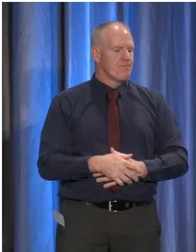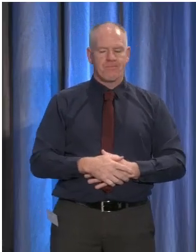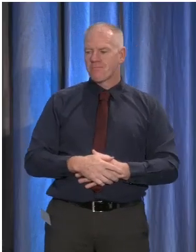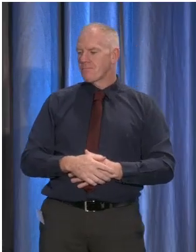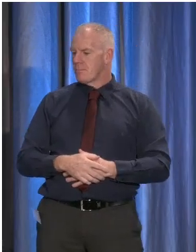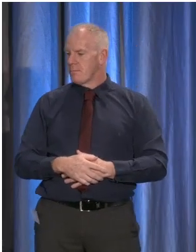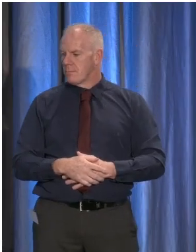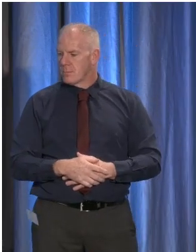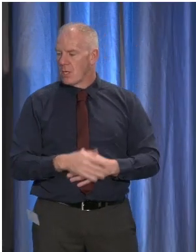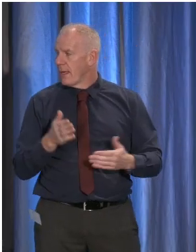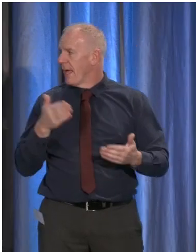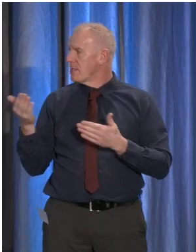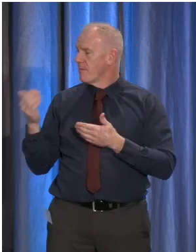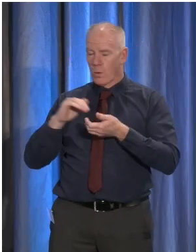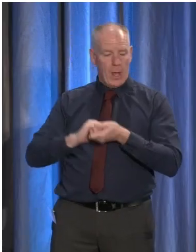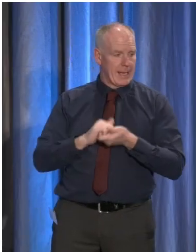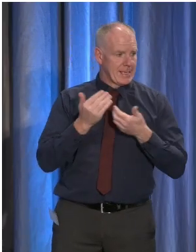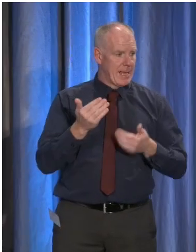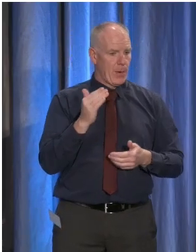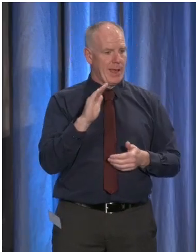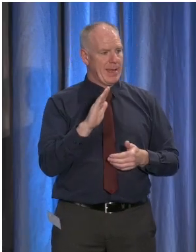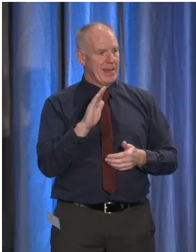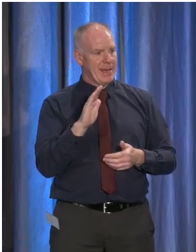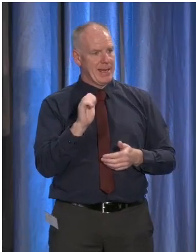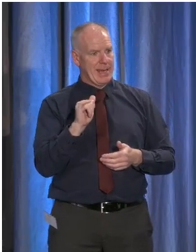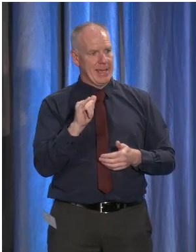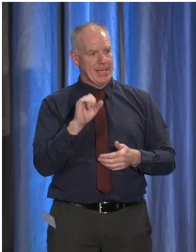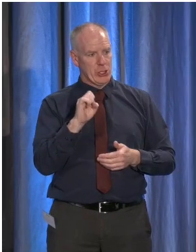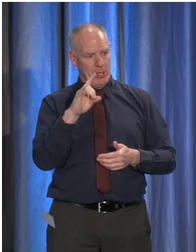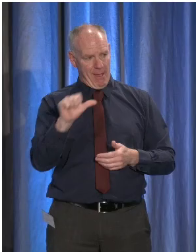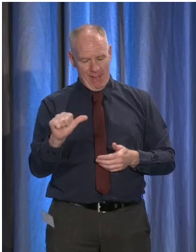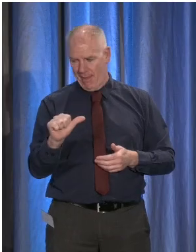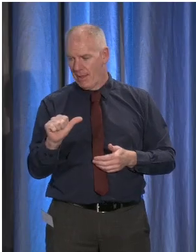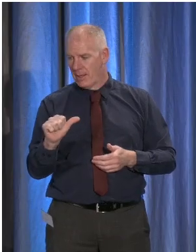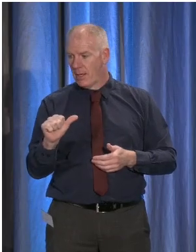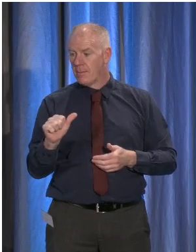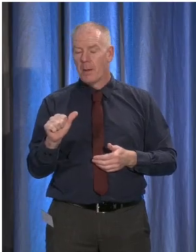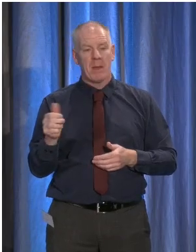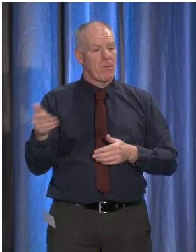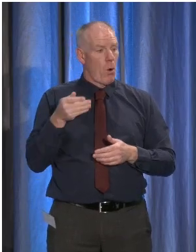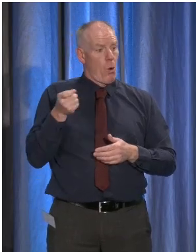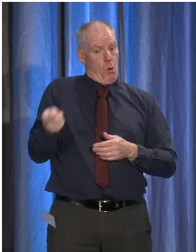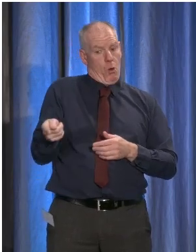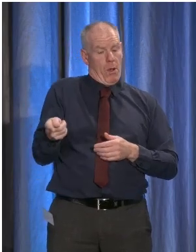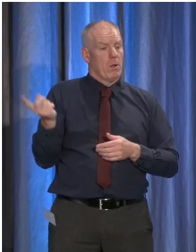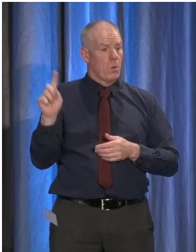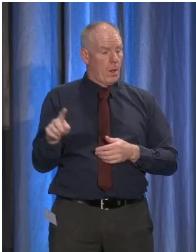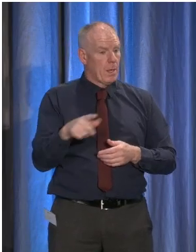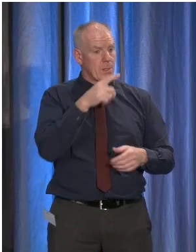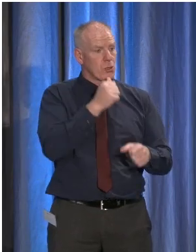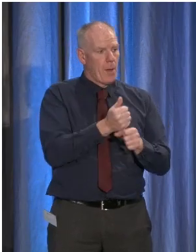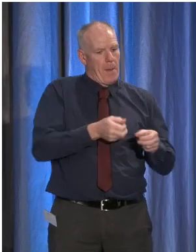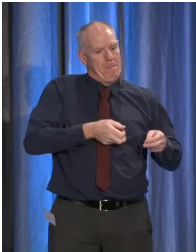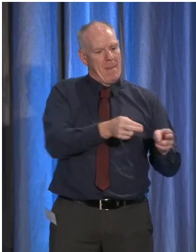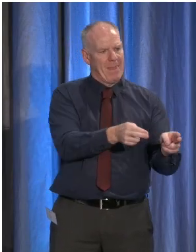So I'm just going to hand over to my colleague, Lisha, shortly. Before I do that, and we'll talk about methodology shortly. Not yet,